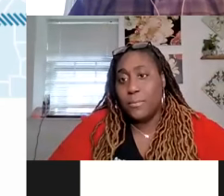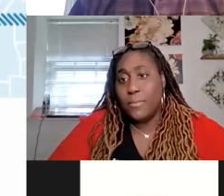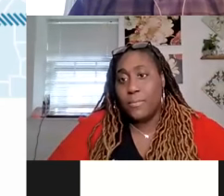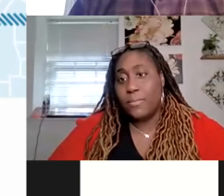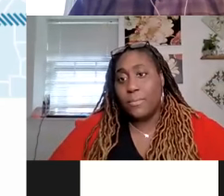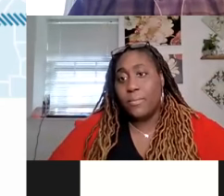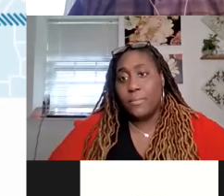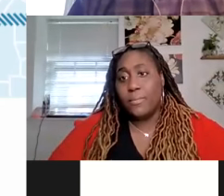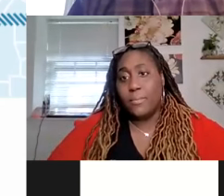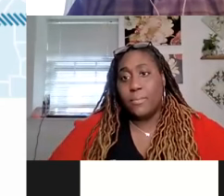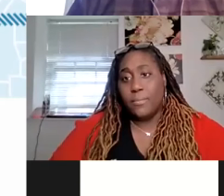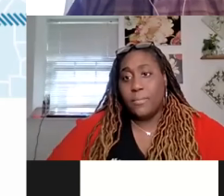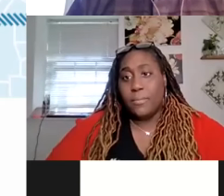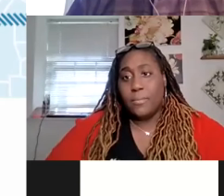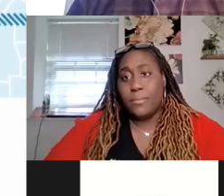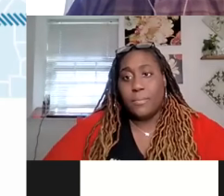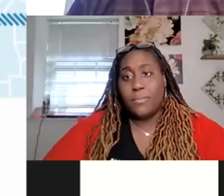feasible?